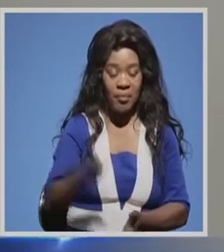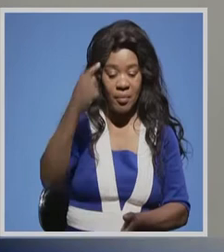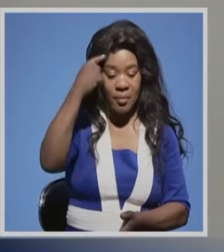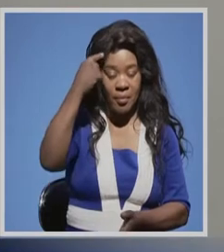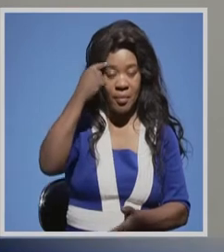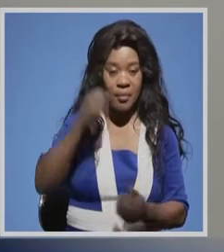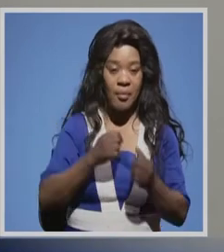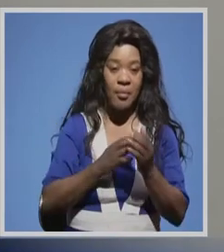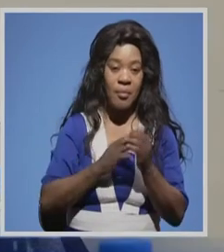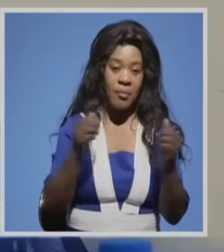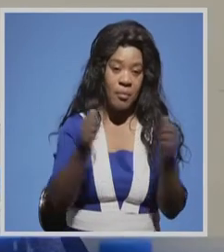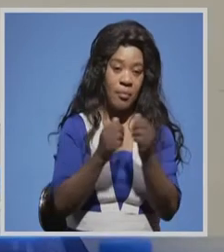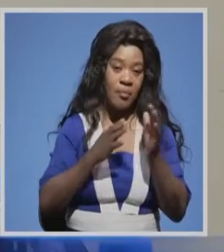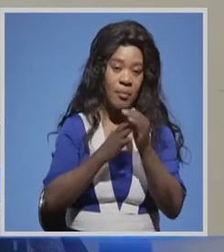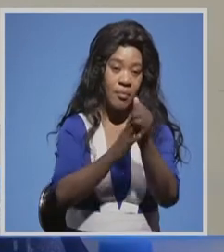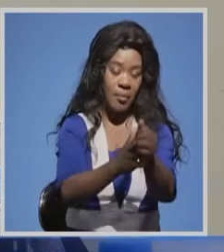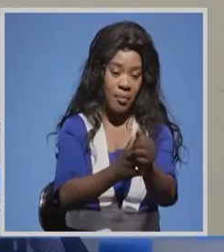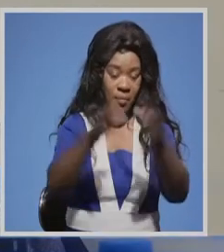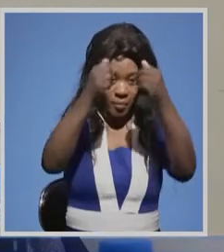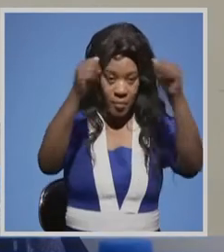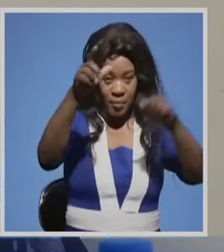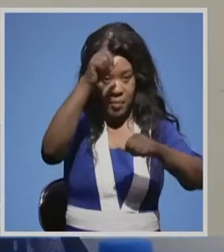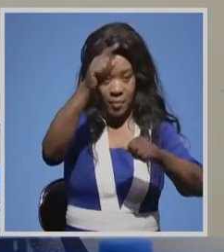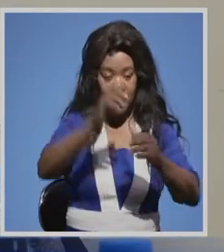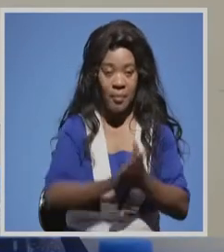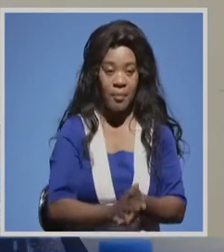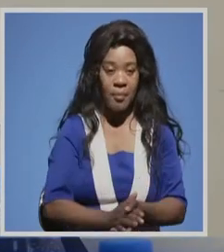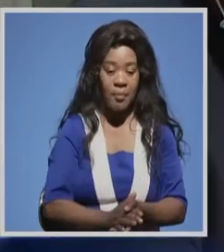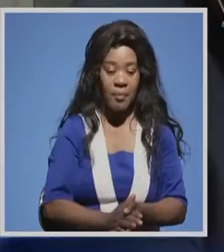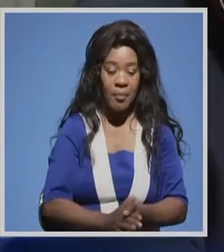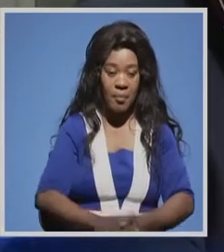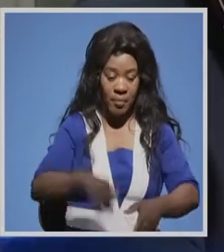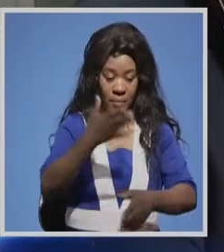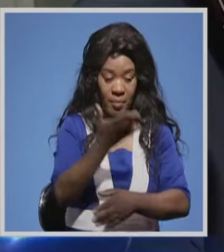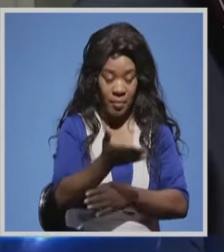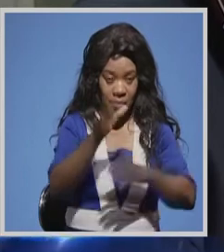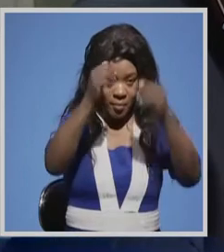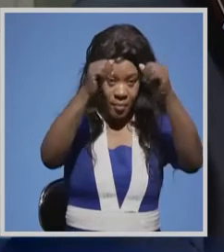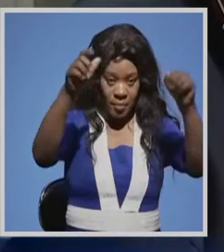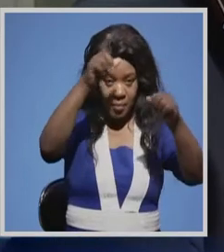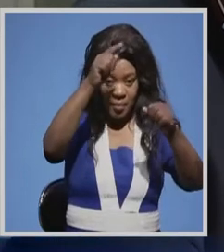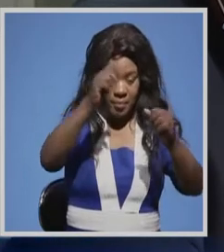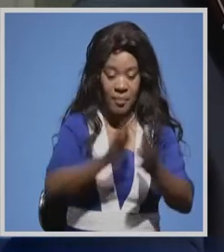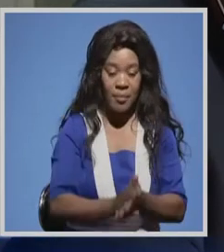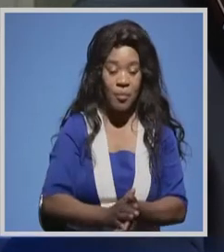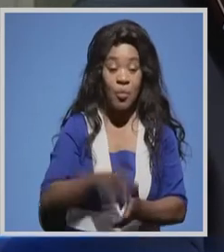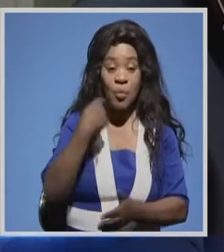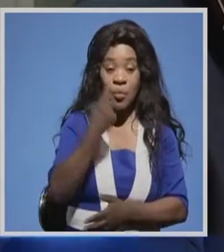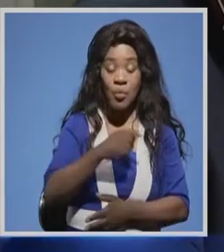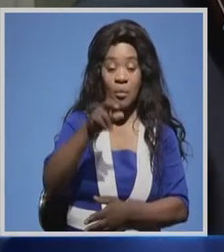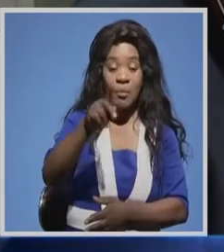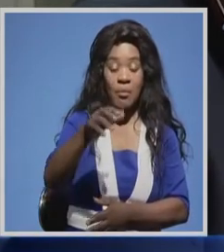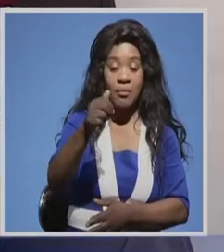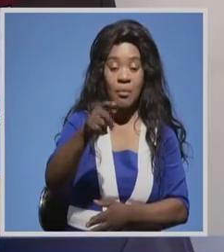the President of the Republic of Zambia, His Excellency Dr. Edgar Changalungu, who is also the patron of